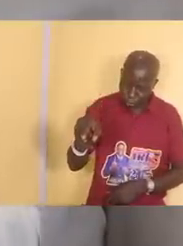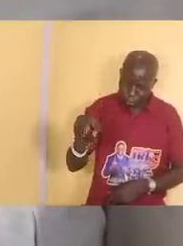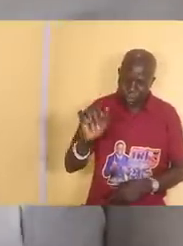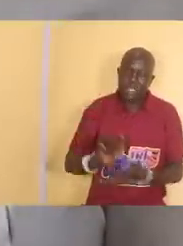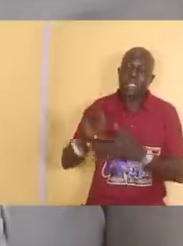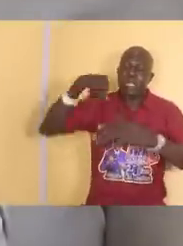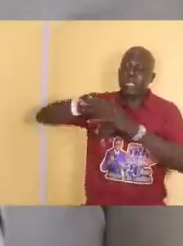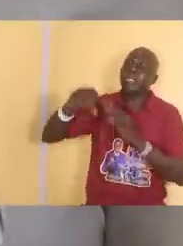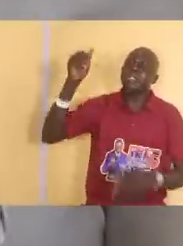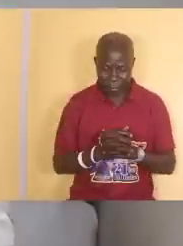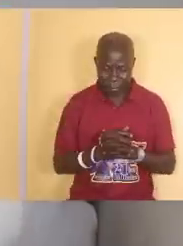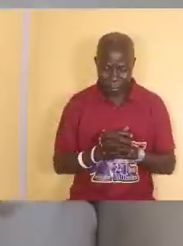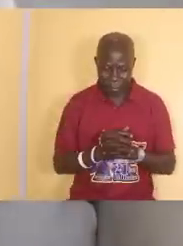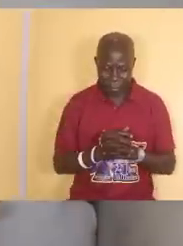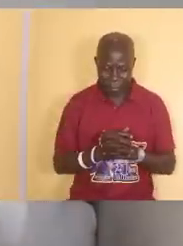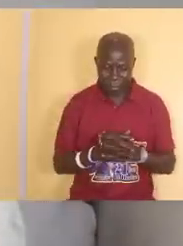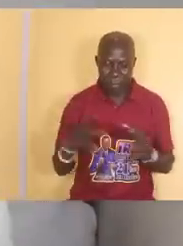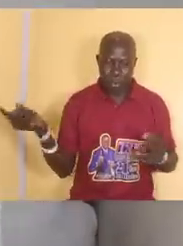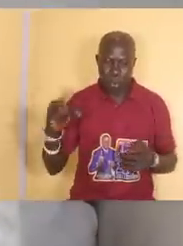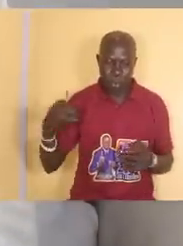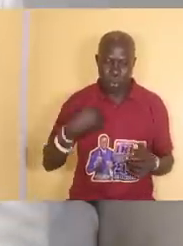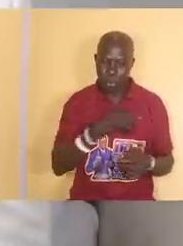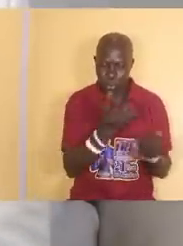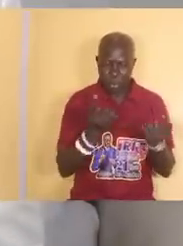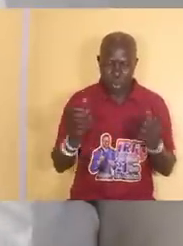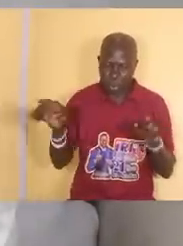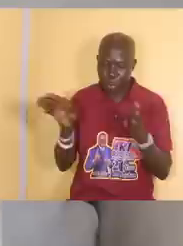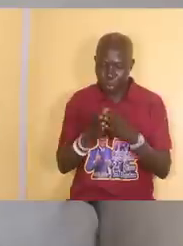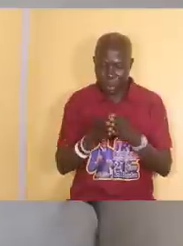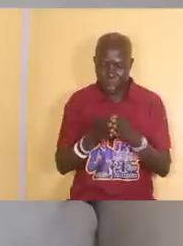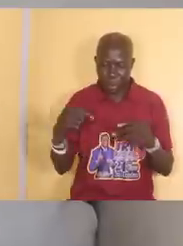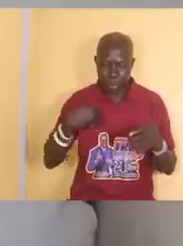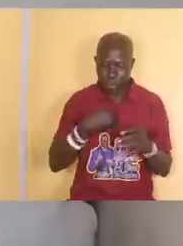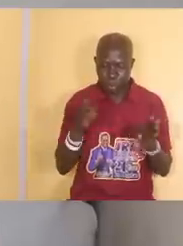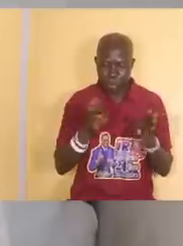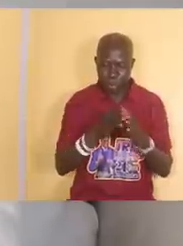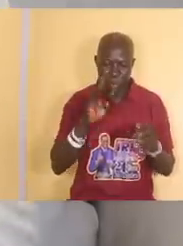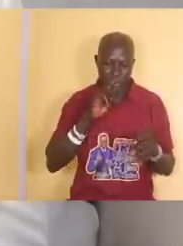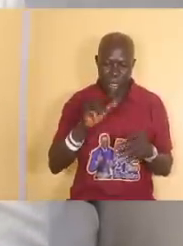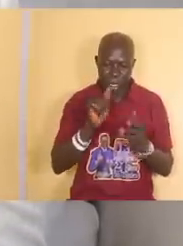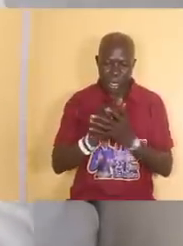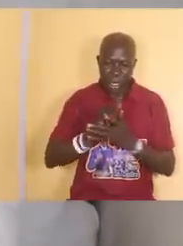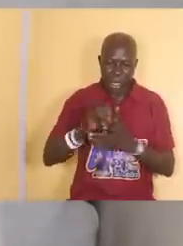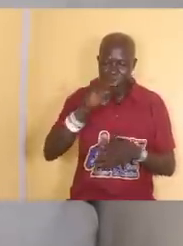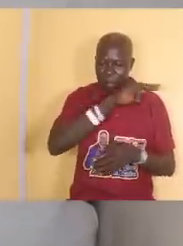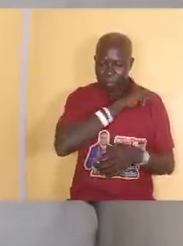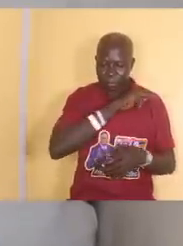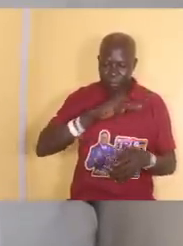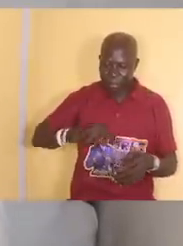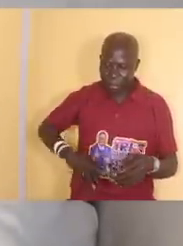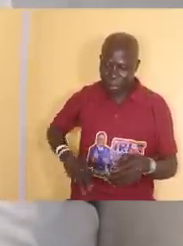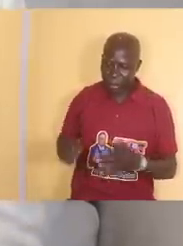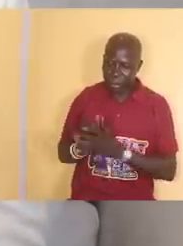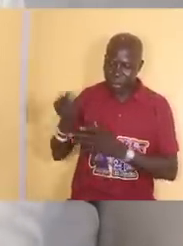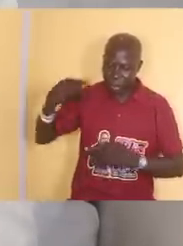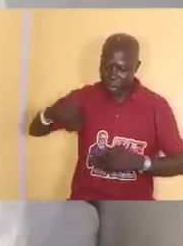you. As Shagam. Where will we assemble? We will meet at Methodist Theological Institute.